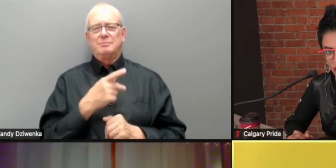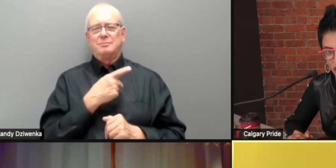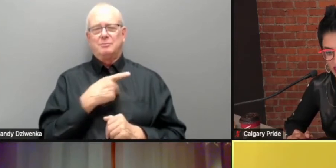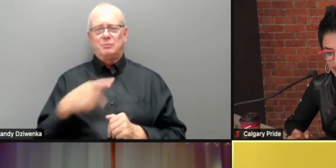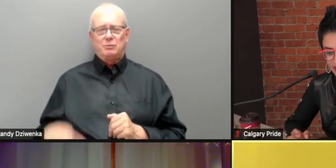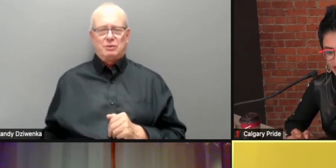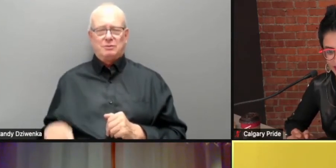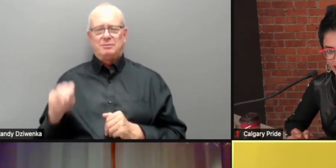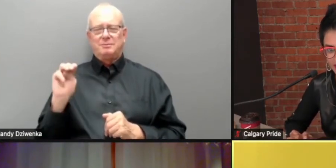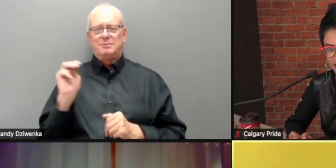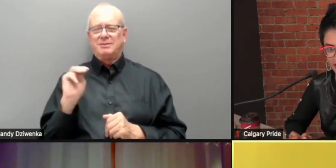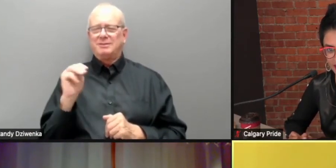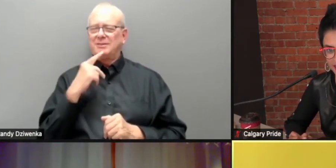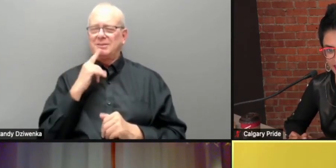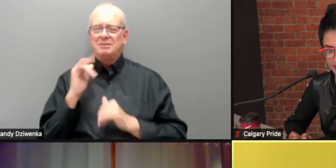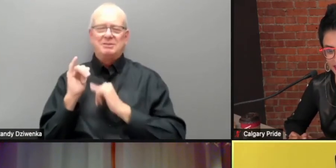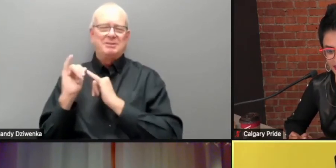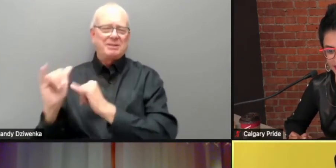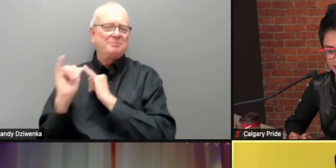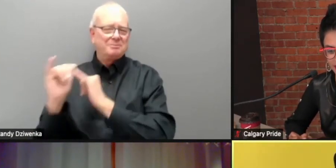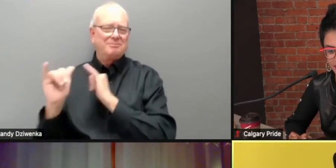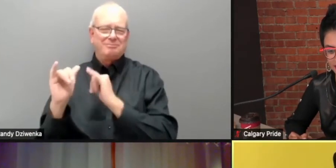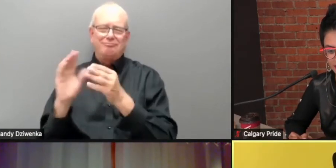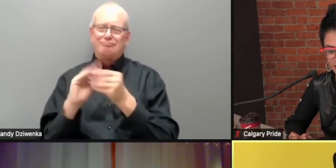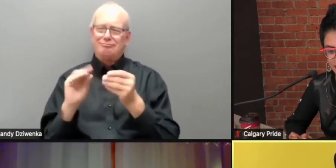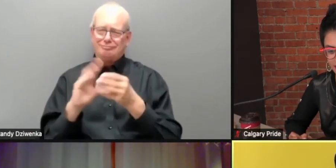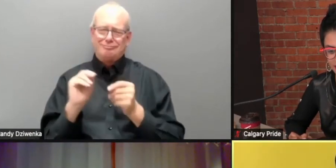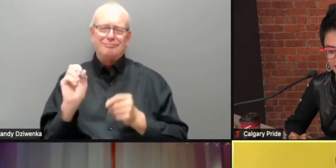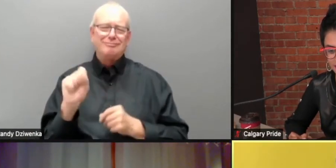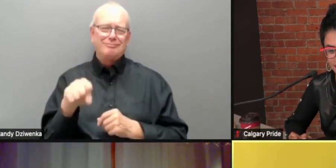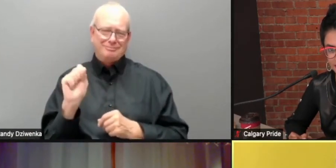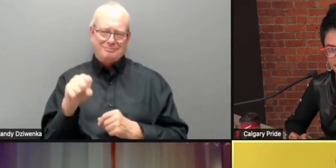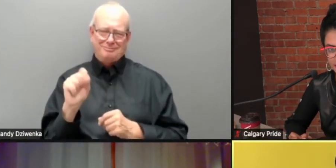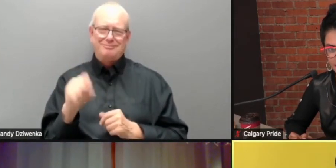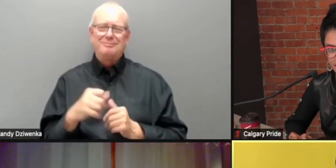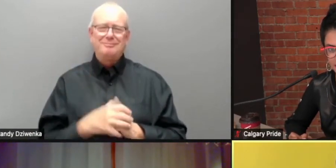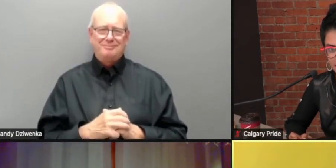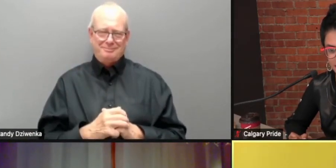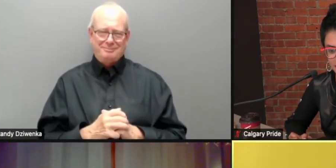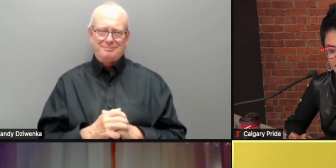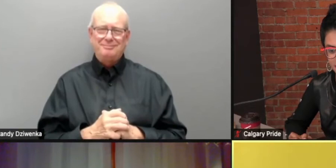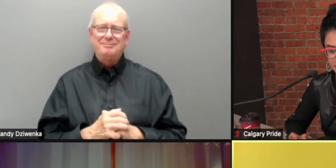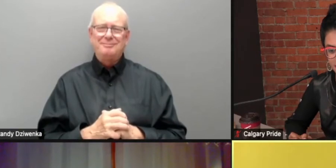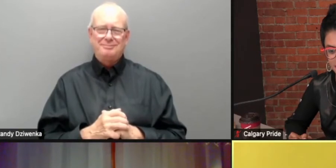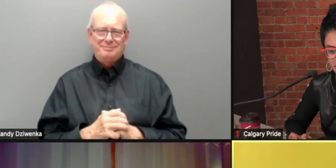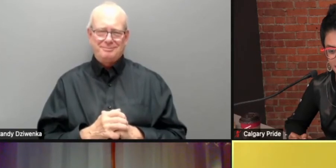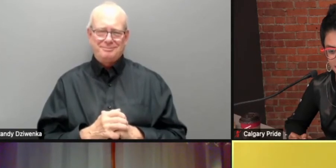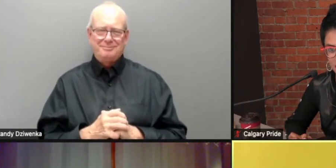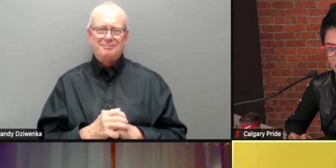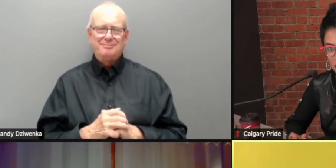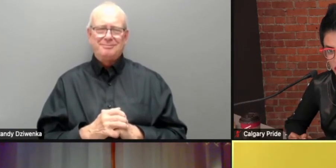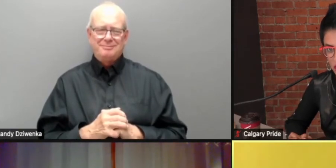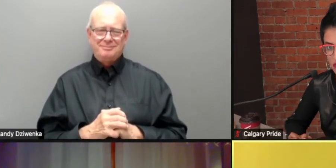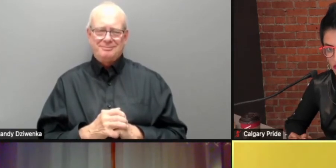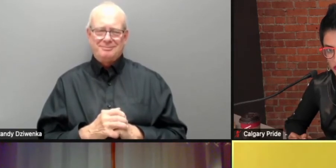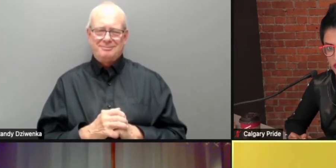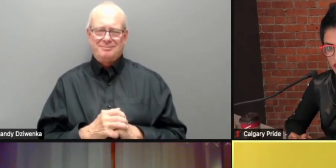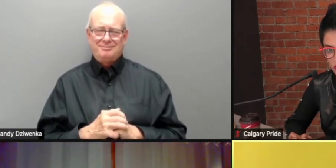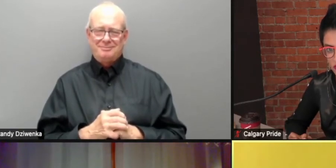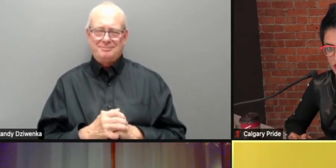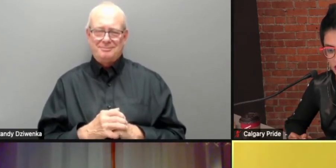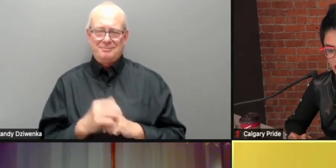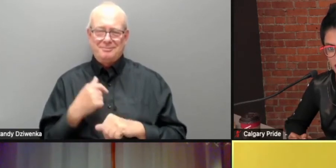always said, whenever people used to go against me, I would always make this remark that I don't blame the people, but I blame their ignorance. And we